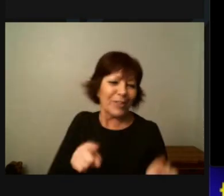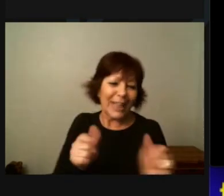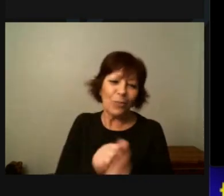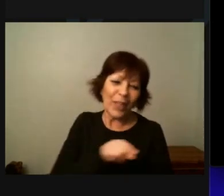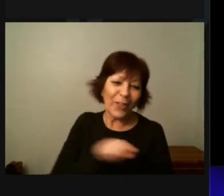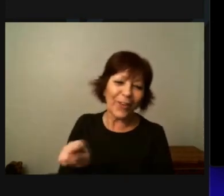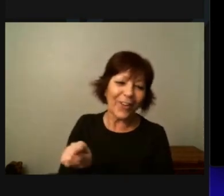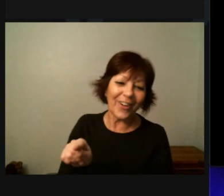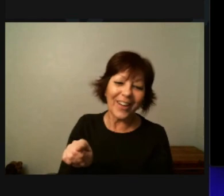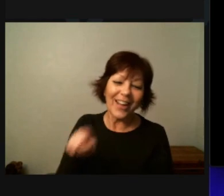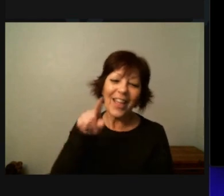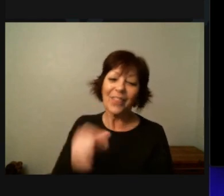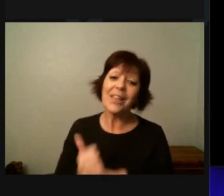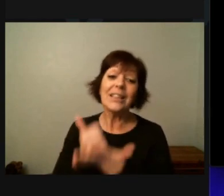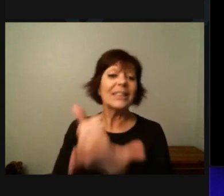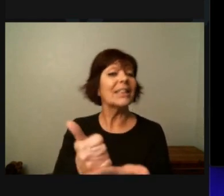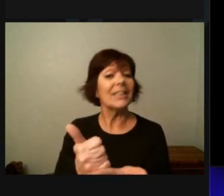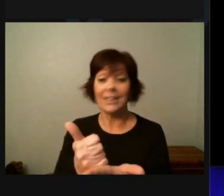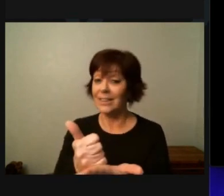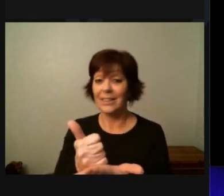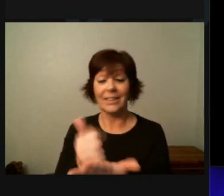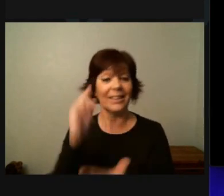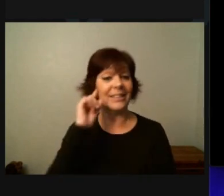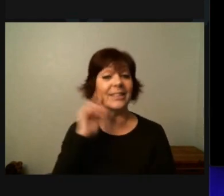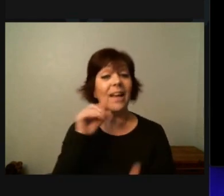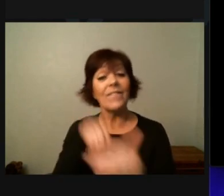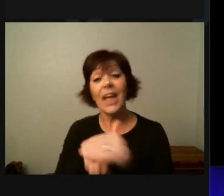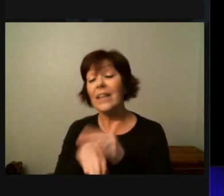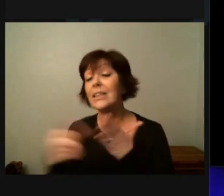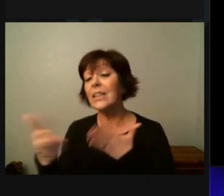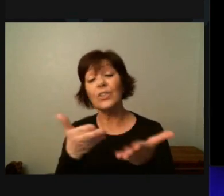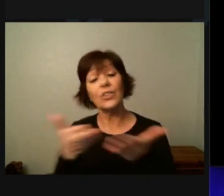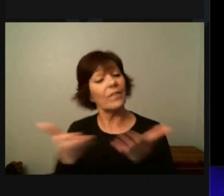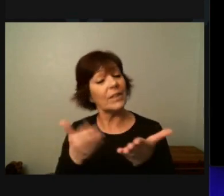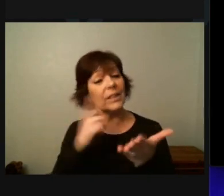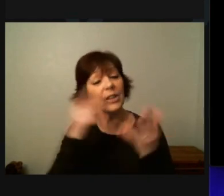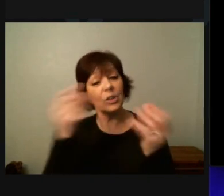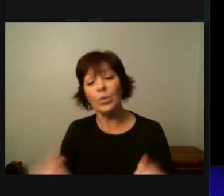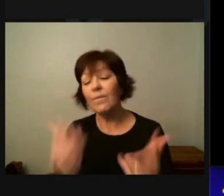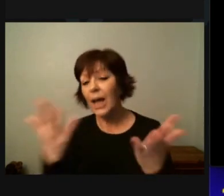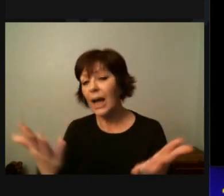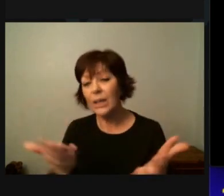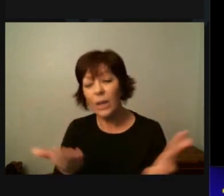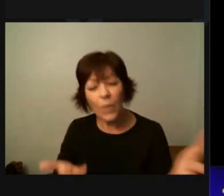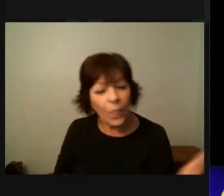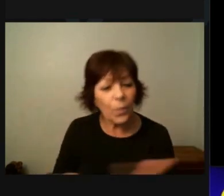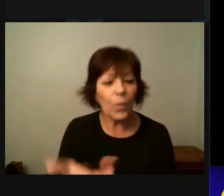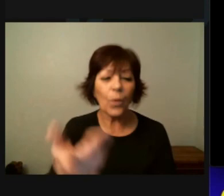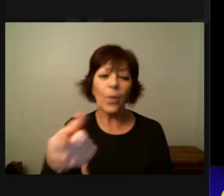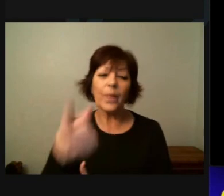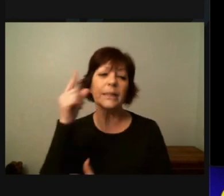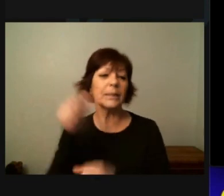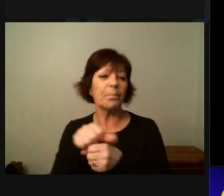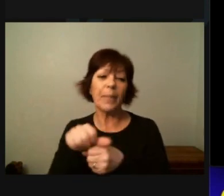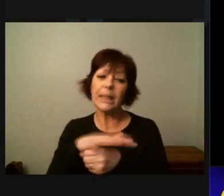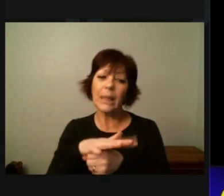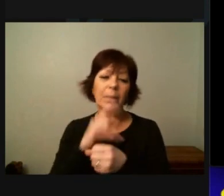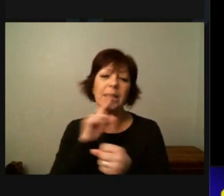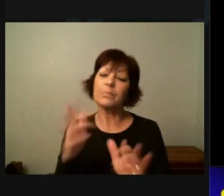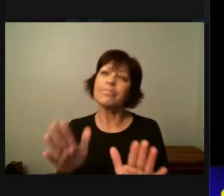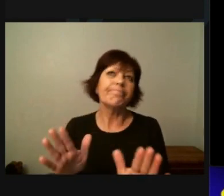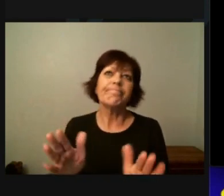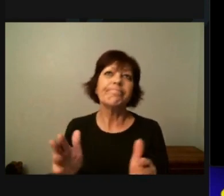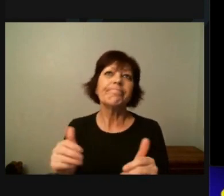Ann. The assistance that Deaf Access Services has provided us throughout this pandemic has